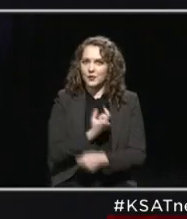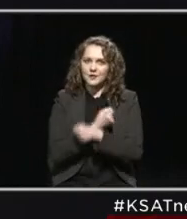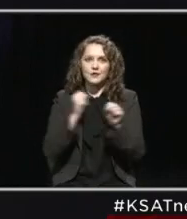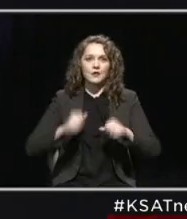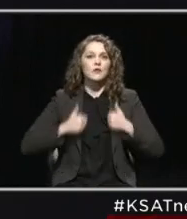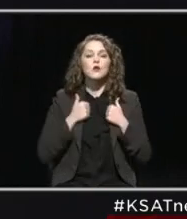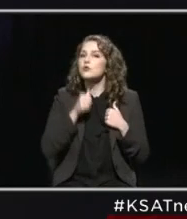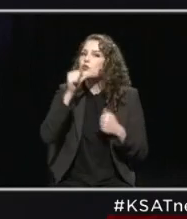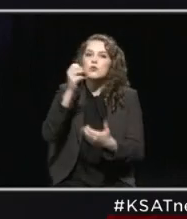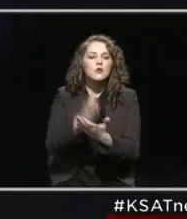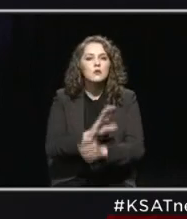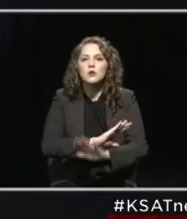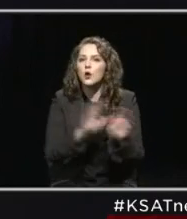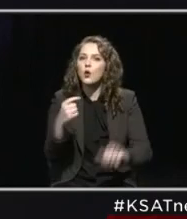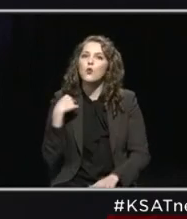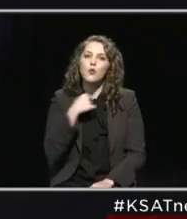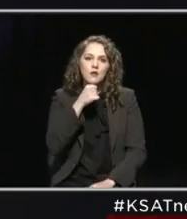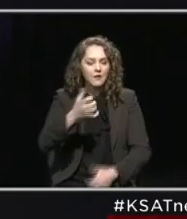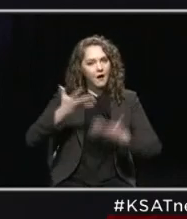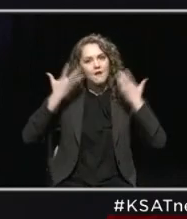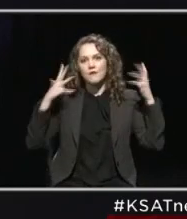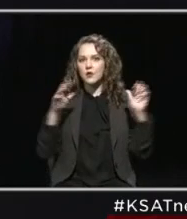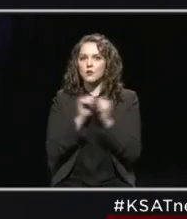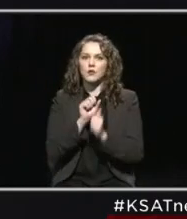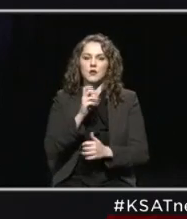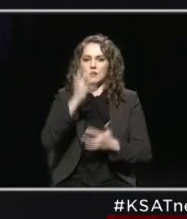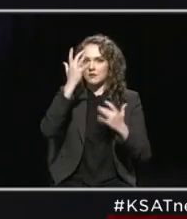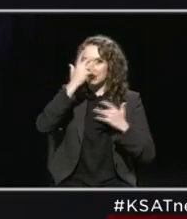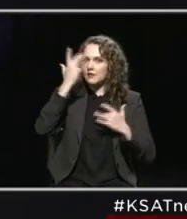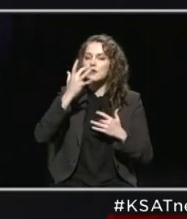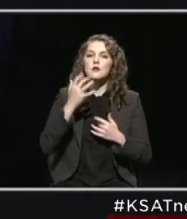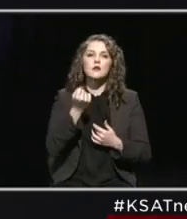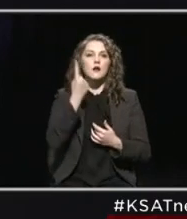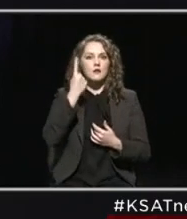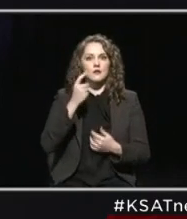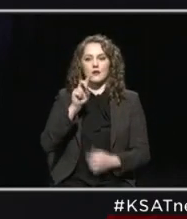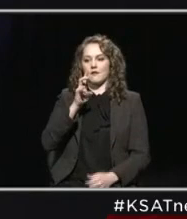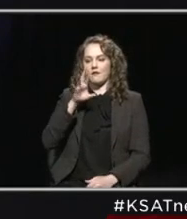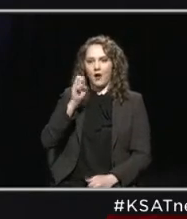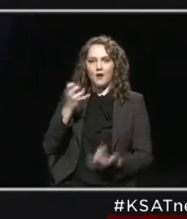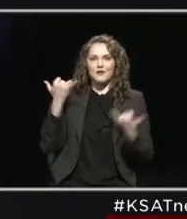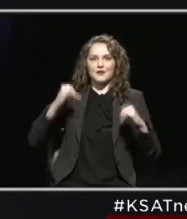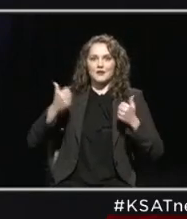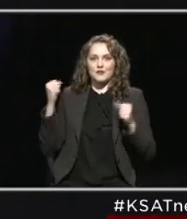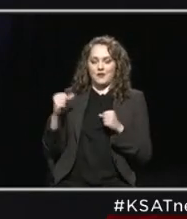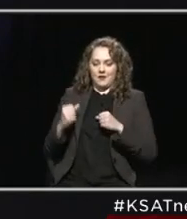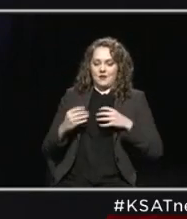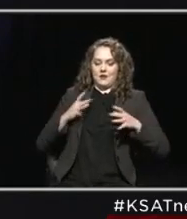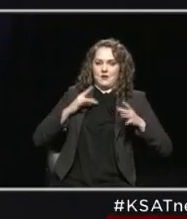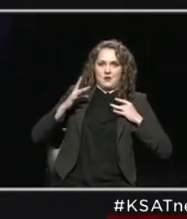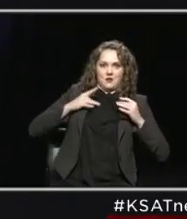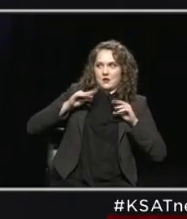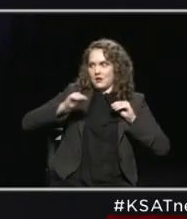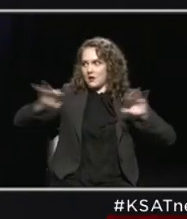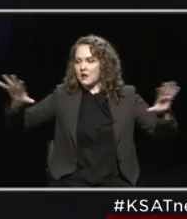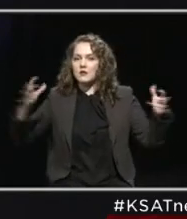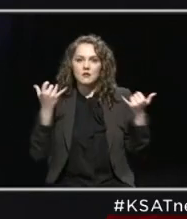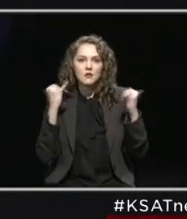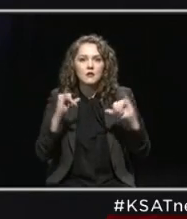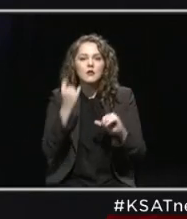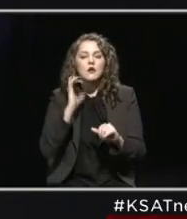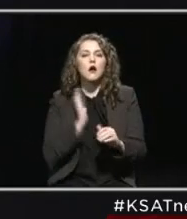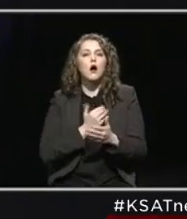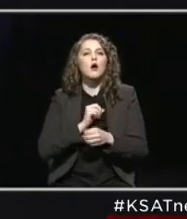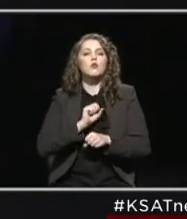stop doing that. We are not through with this virus, and this virus is not through with us. And so the work that we'll continue to do over the next several